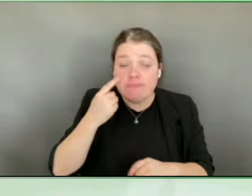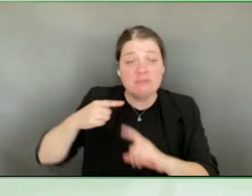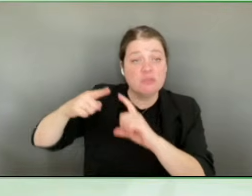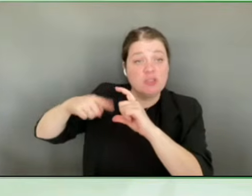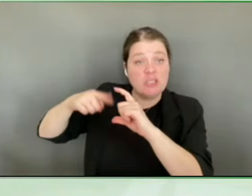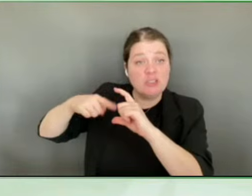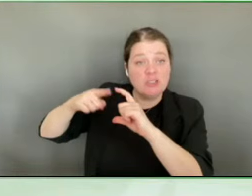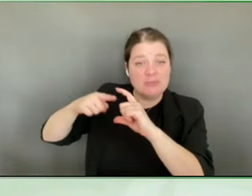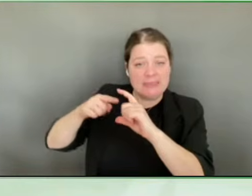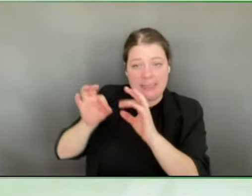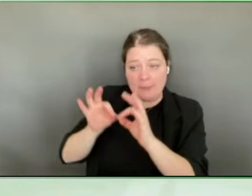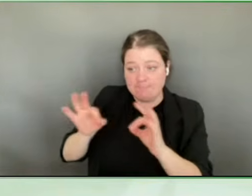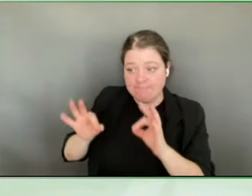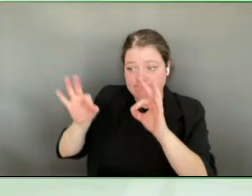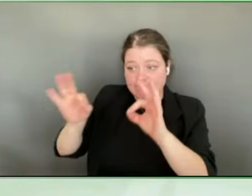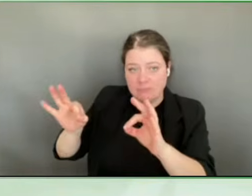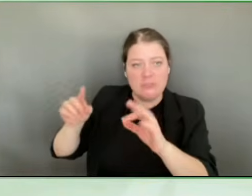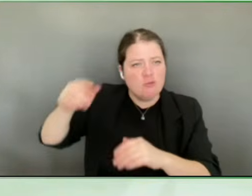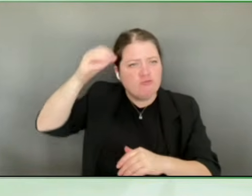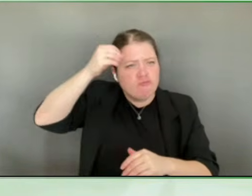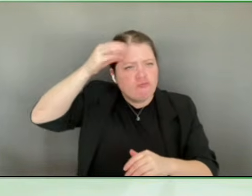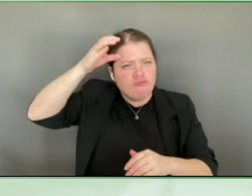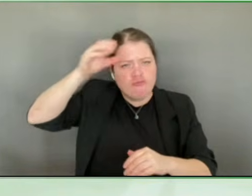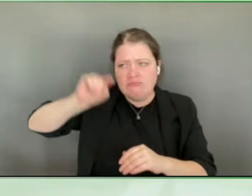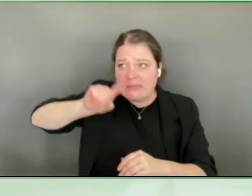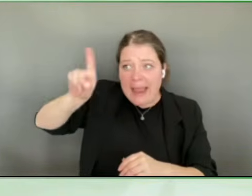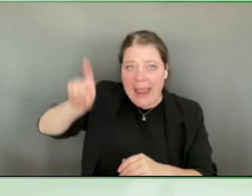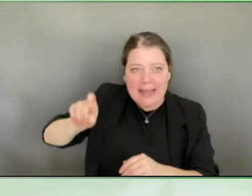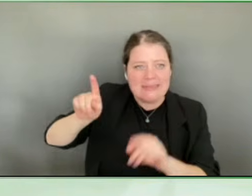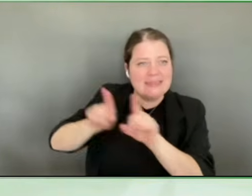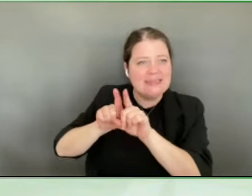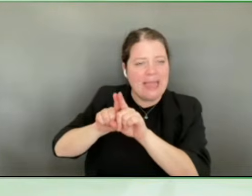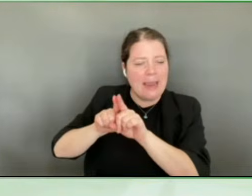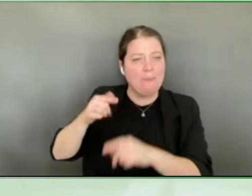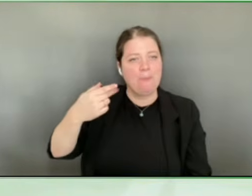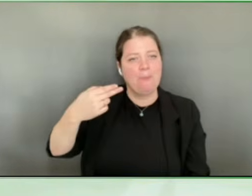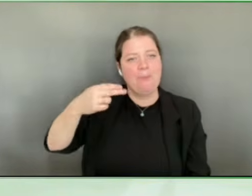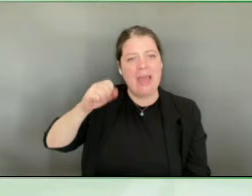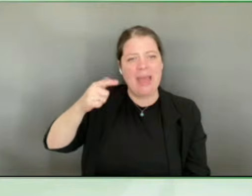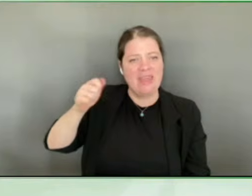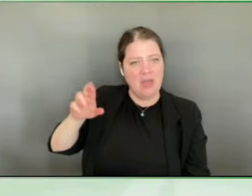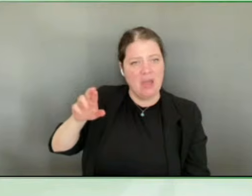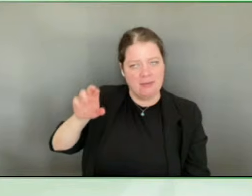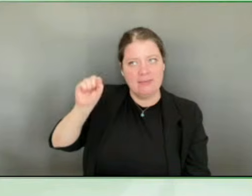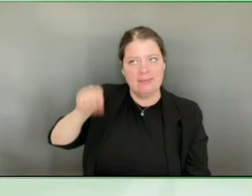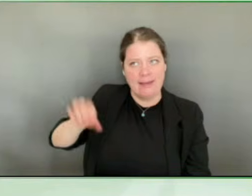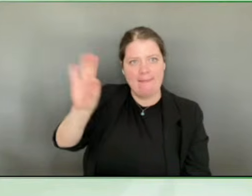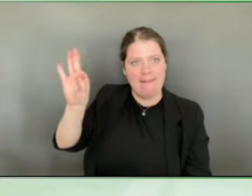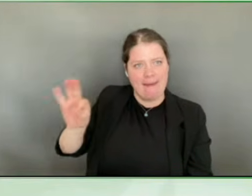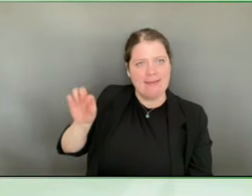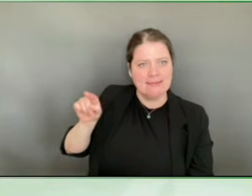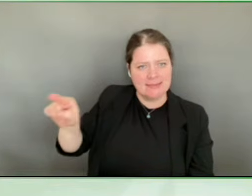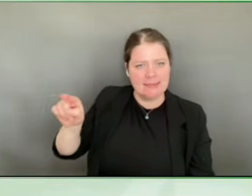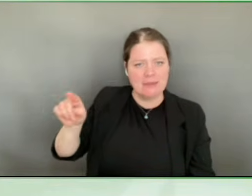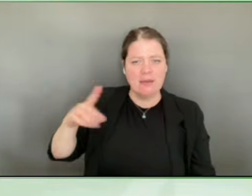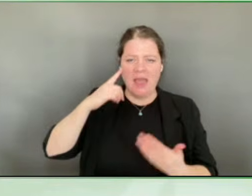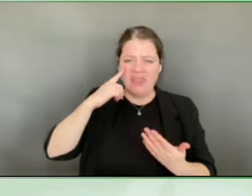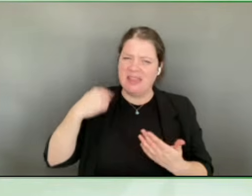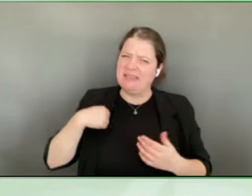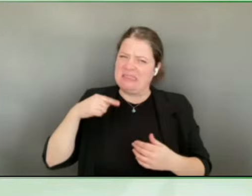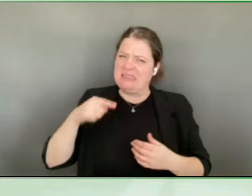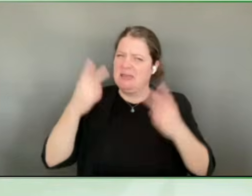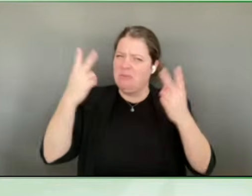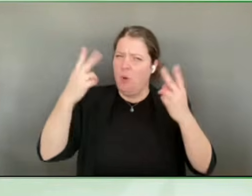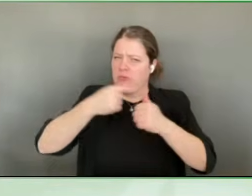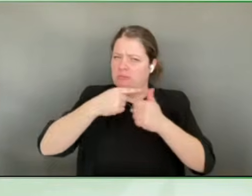my colleague Heather. Ask people, involve people. I suppose those are the sort of core things for people, but just don't be put off.